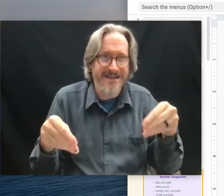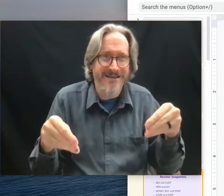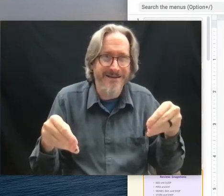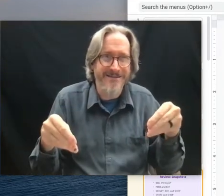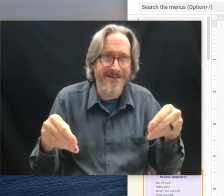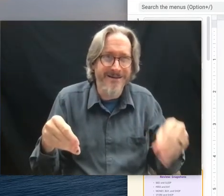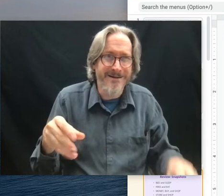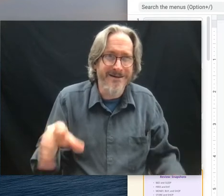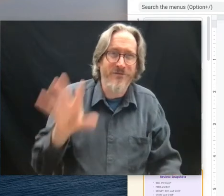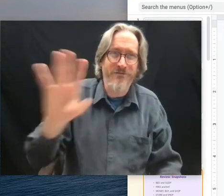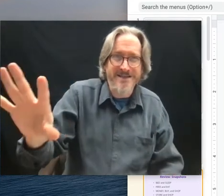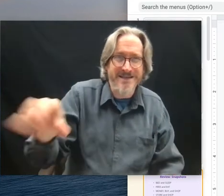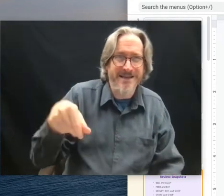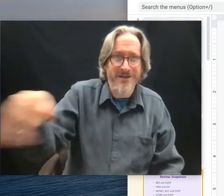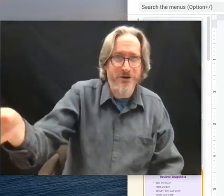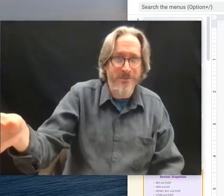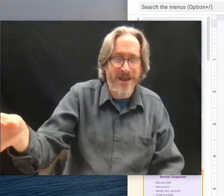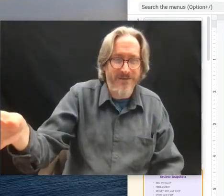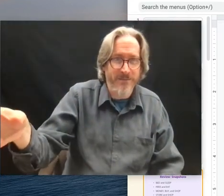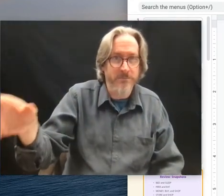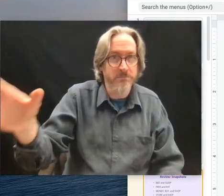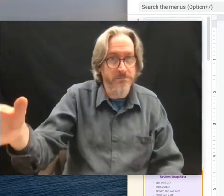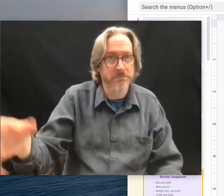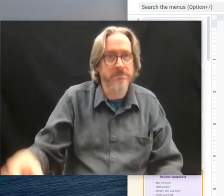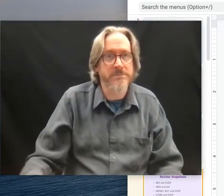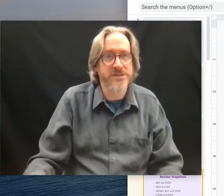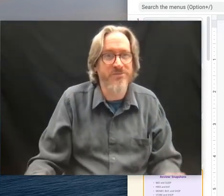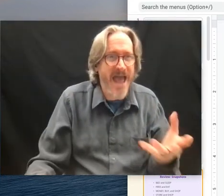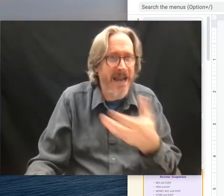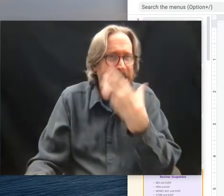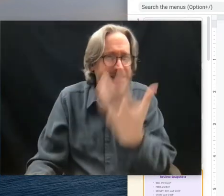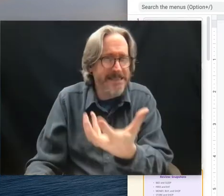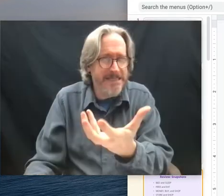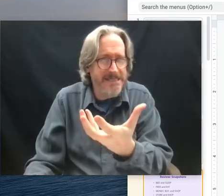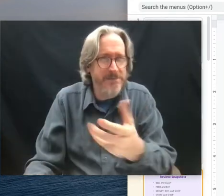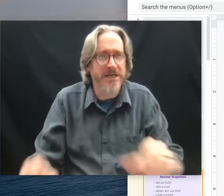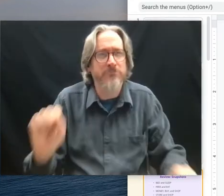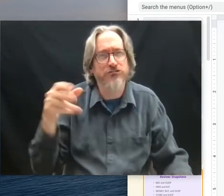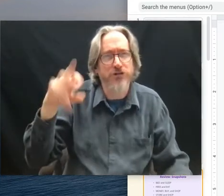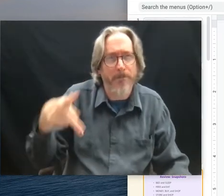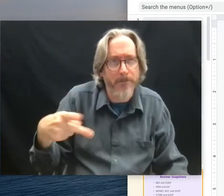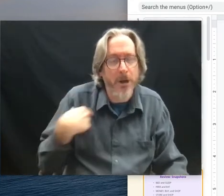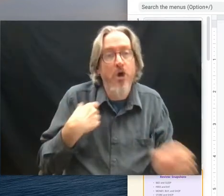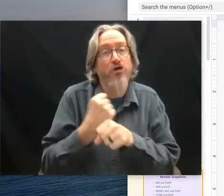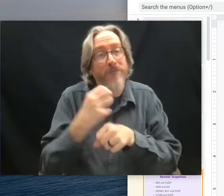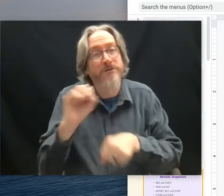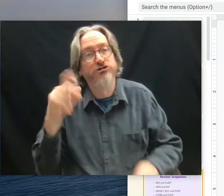selling anything. They're fixing it and then you're going to pay them. So that it seems like